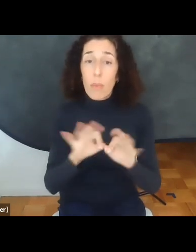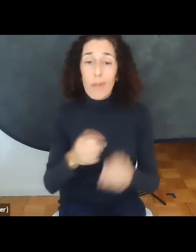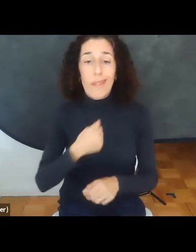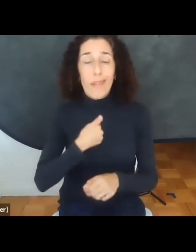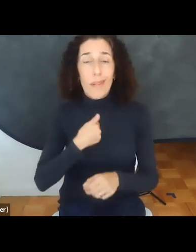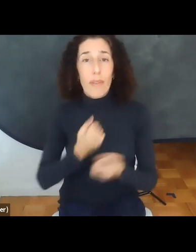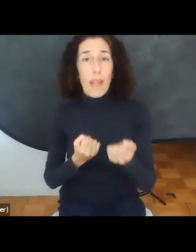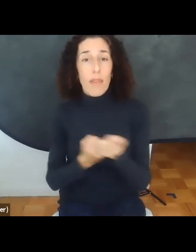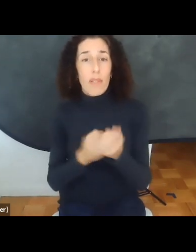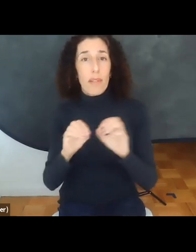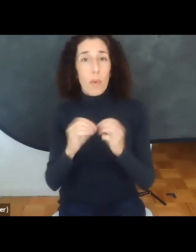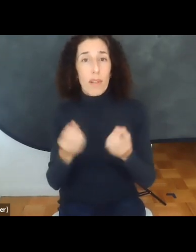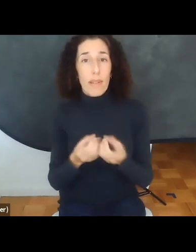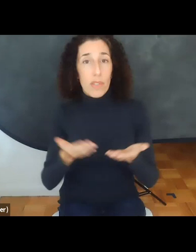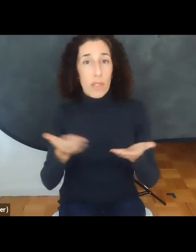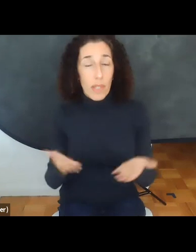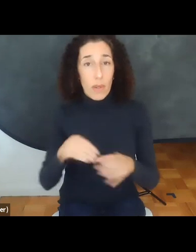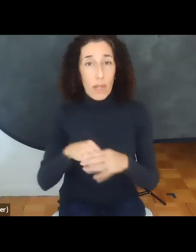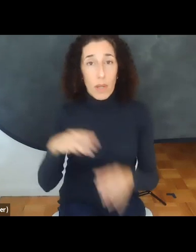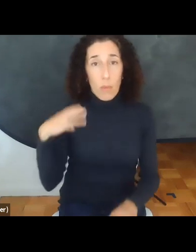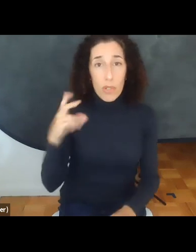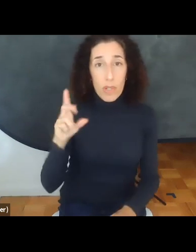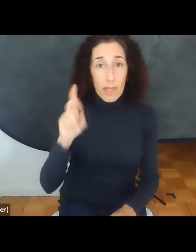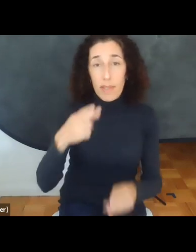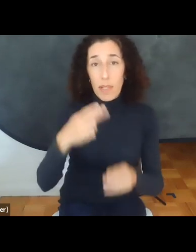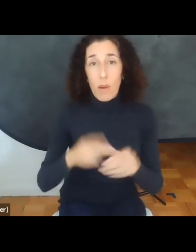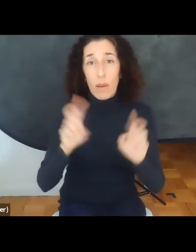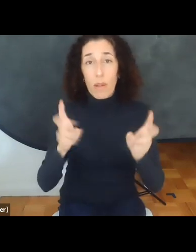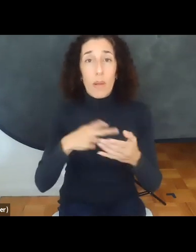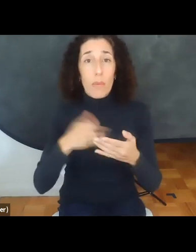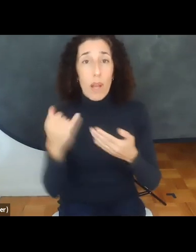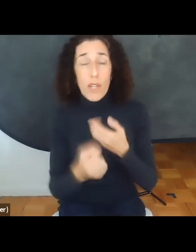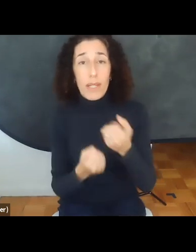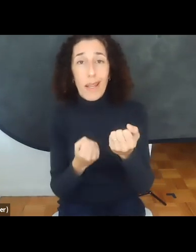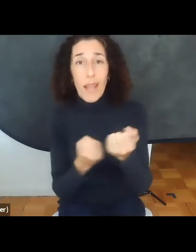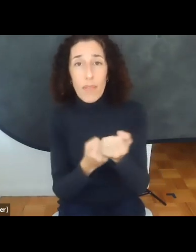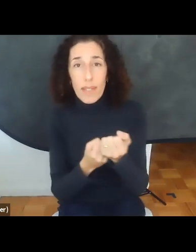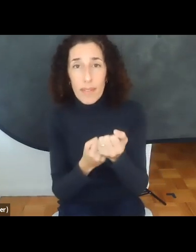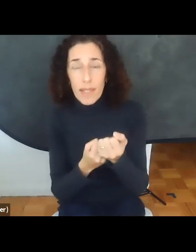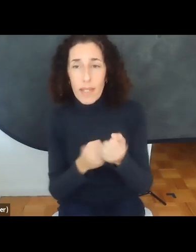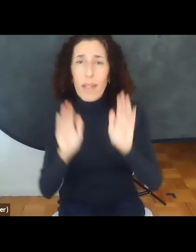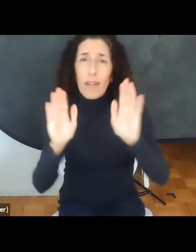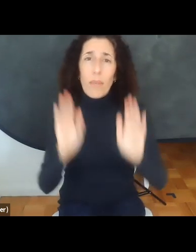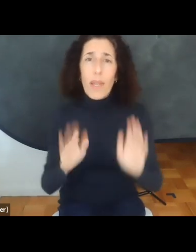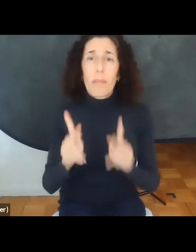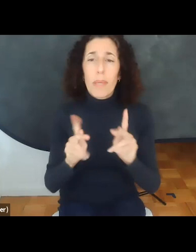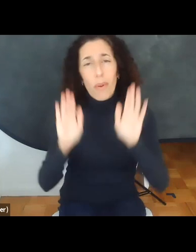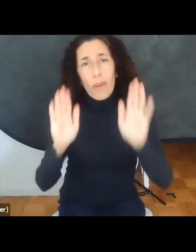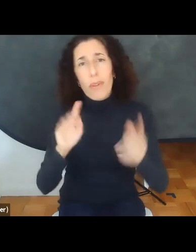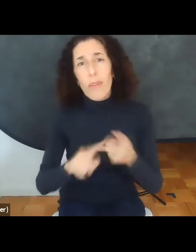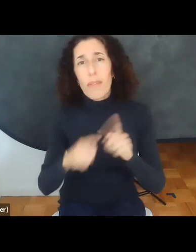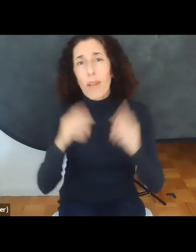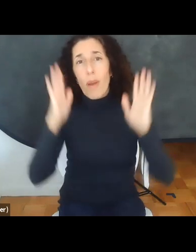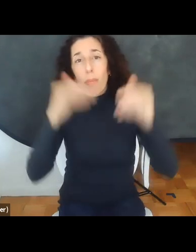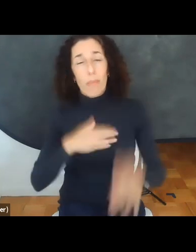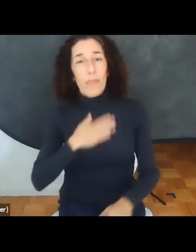in Washington, Project Advocacy. They really are extraordinary people and friends, and we hope you enjoy this